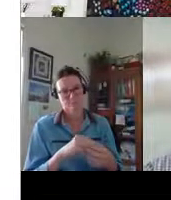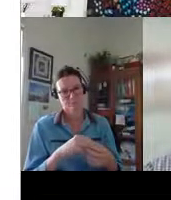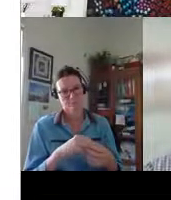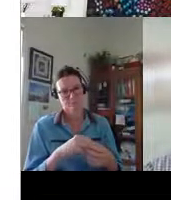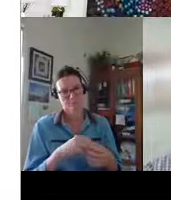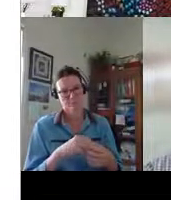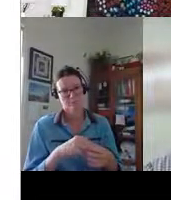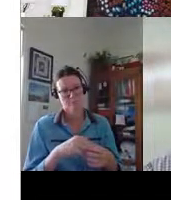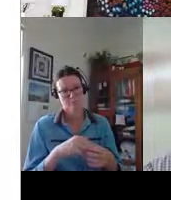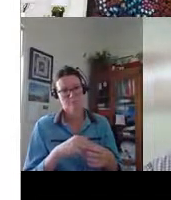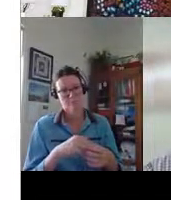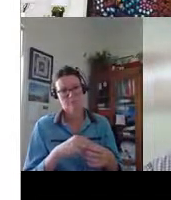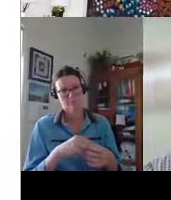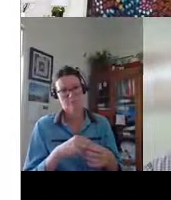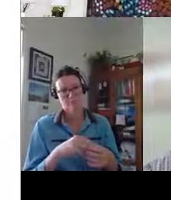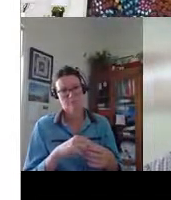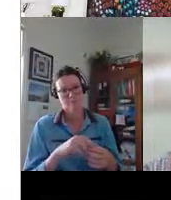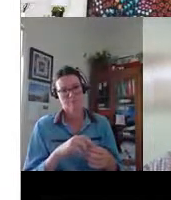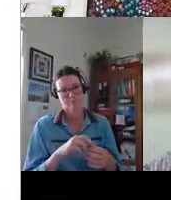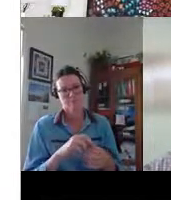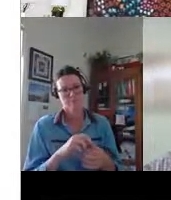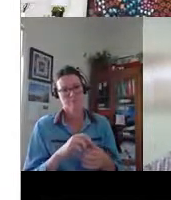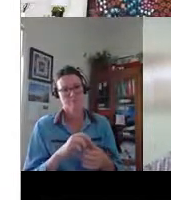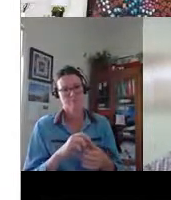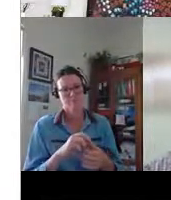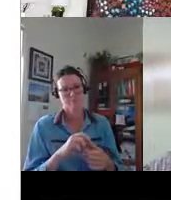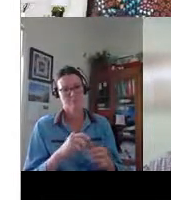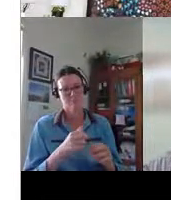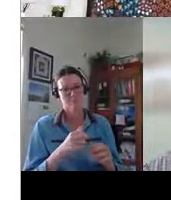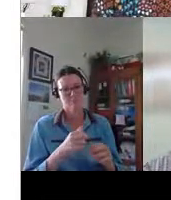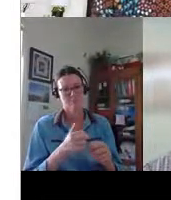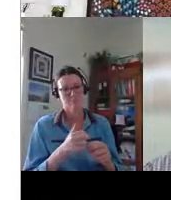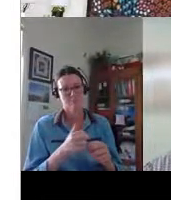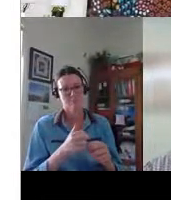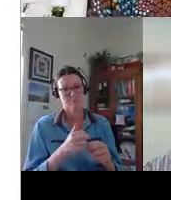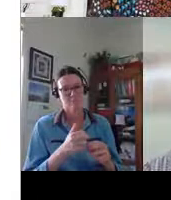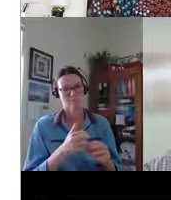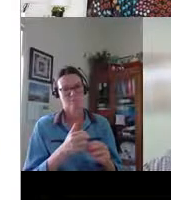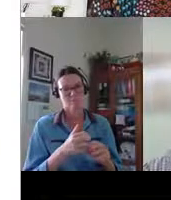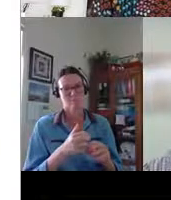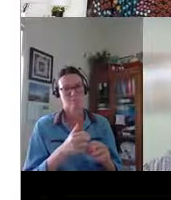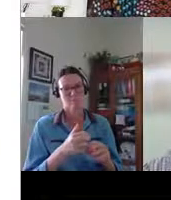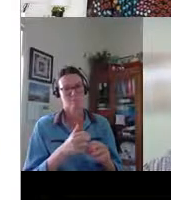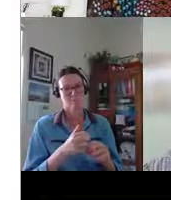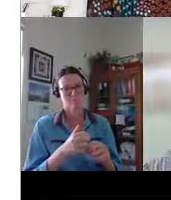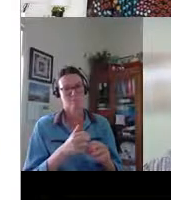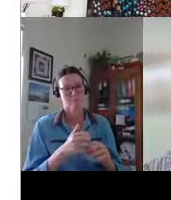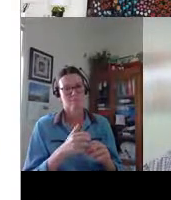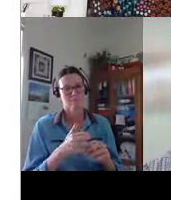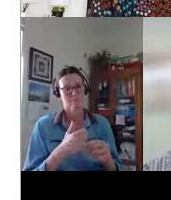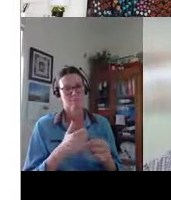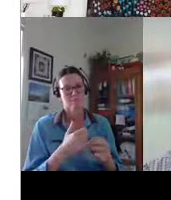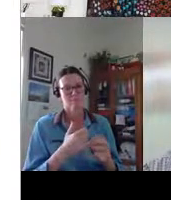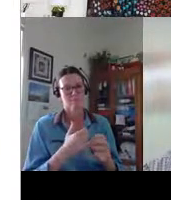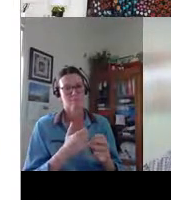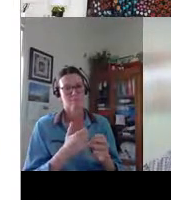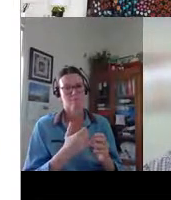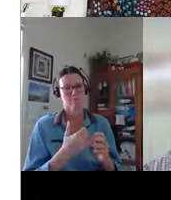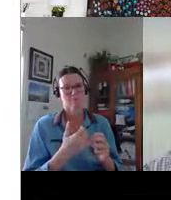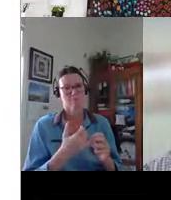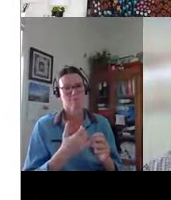Any other questions before we wrap up there? And while people are mulling that over just in the last couple of